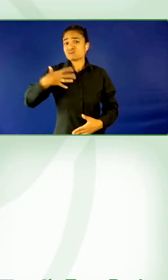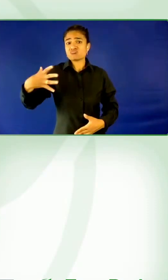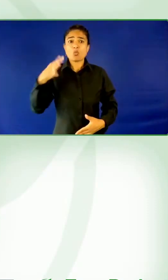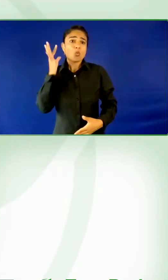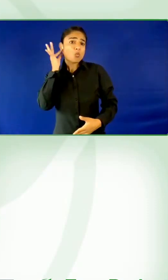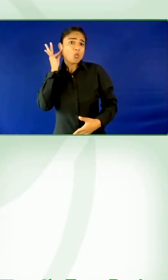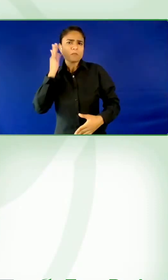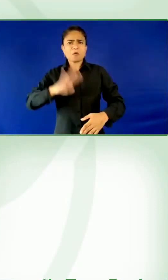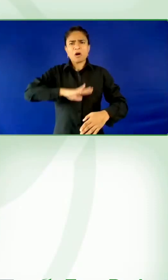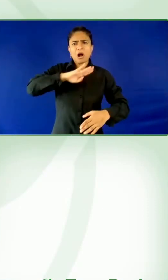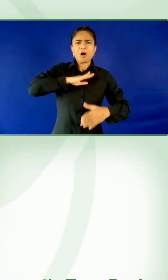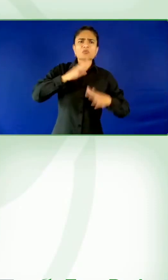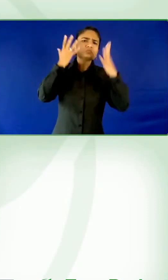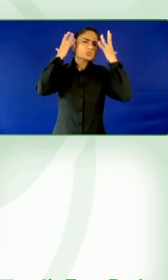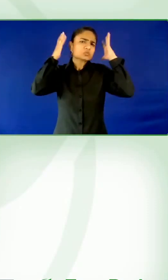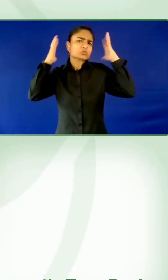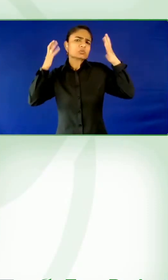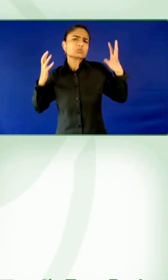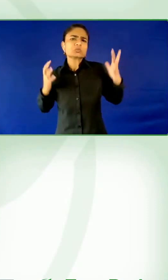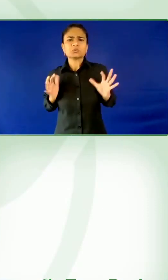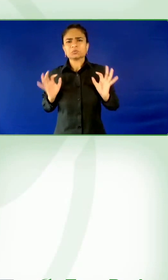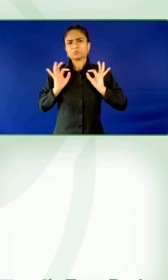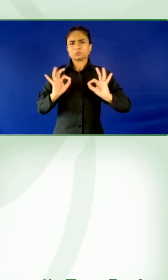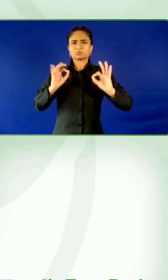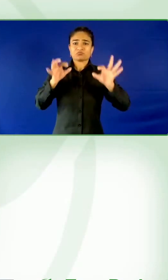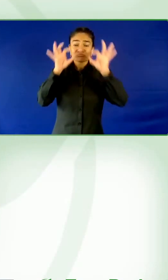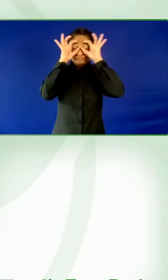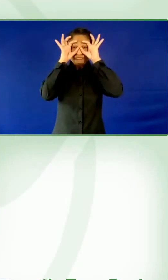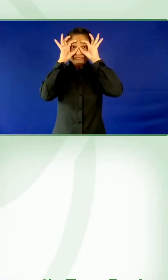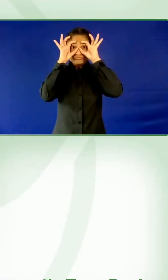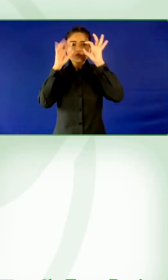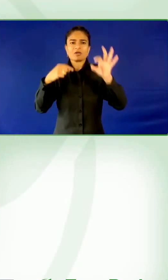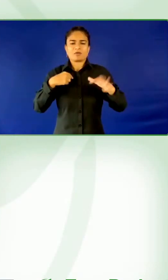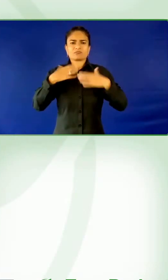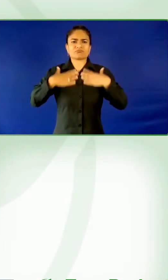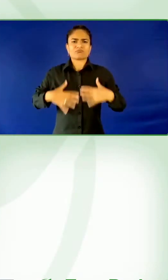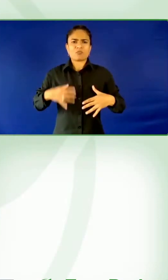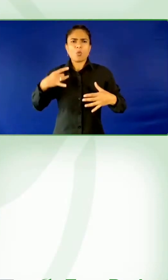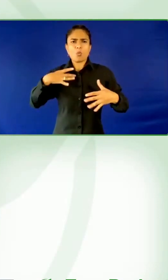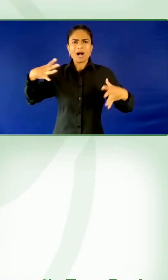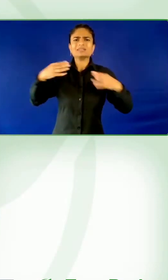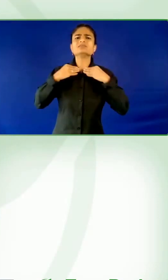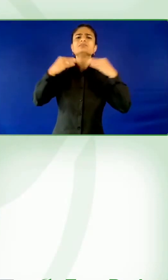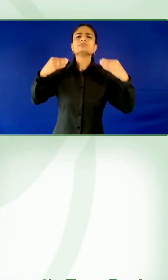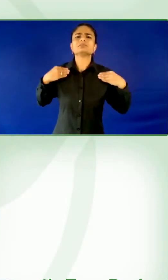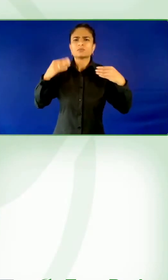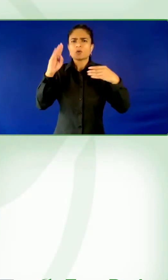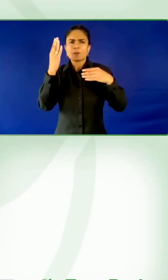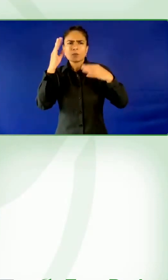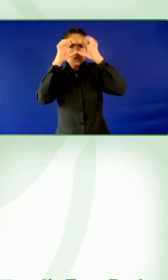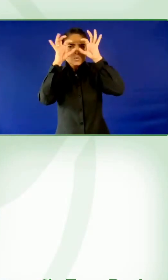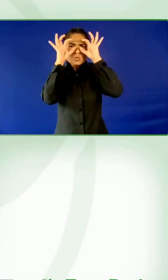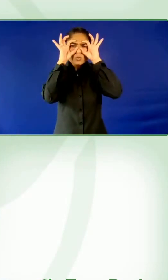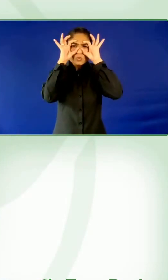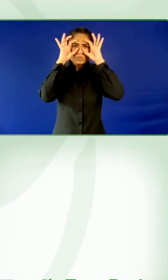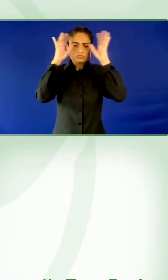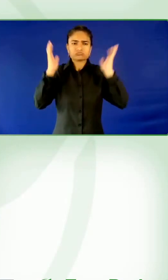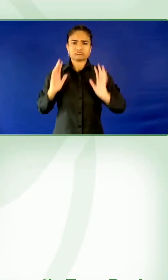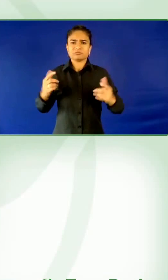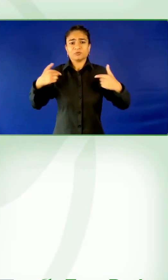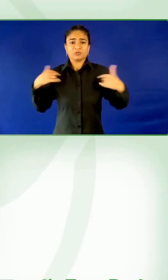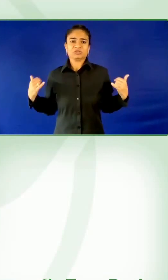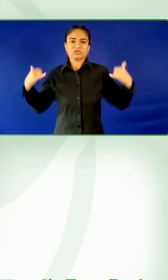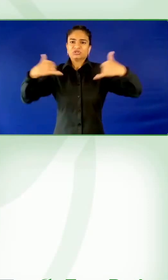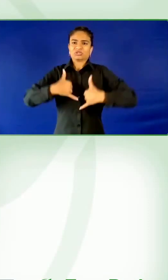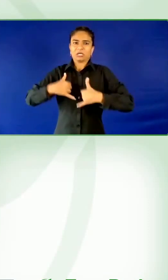arts and culture sector, and I'm a part of the Zero Project Arts and Museum community and Impact